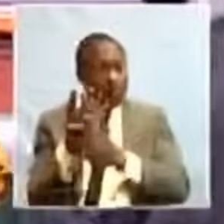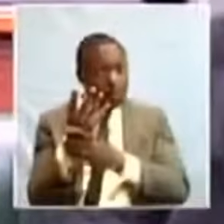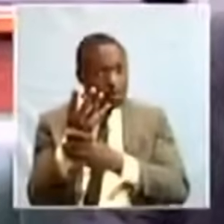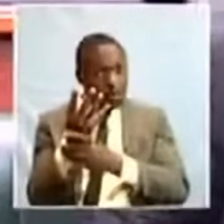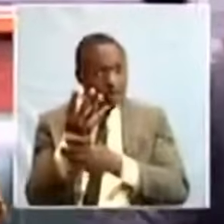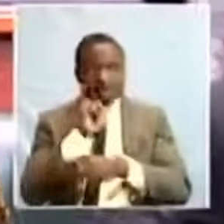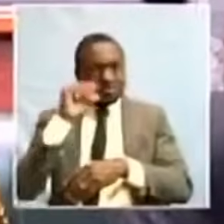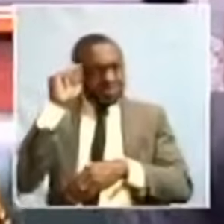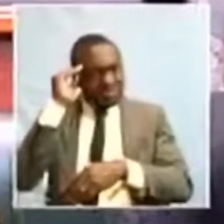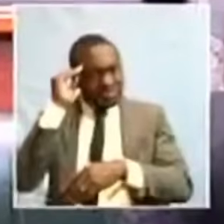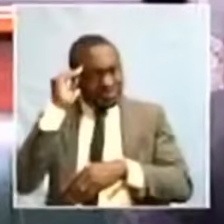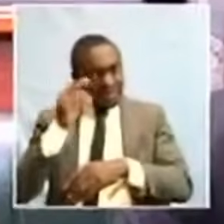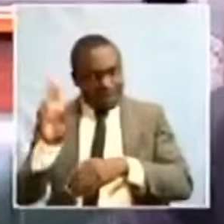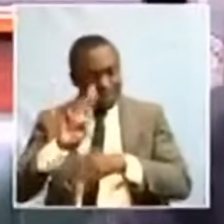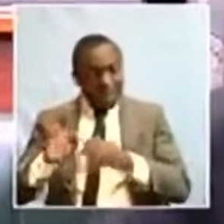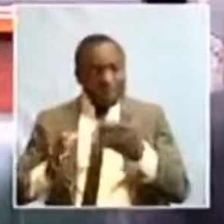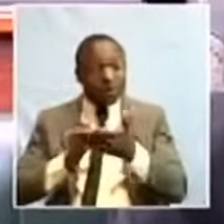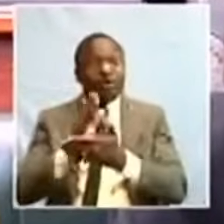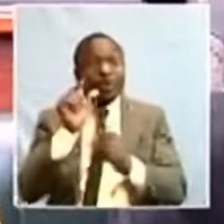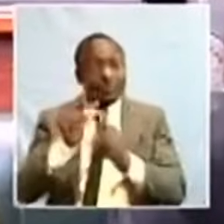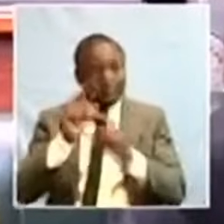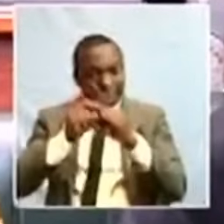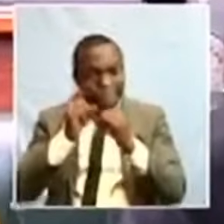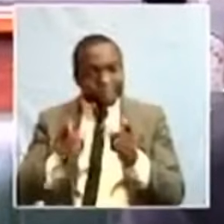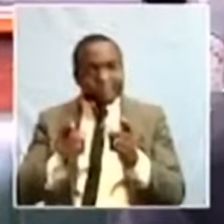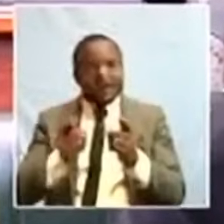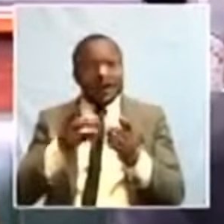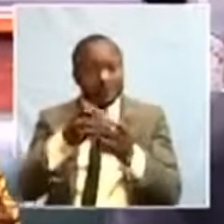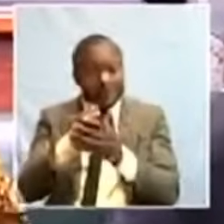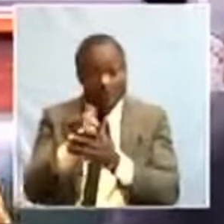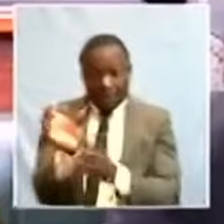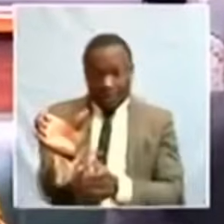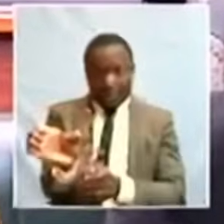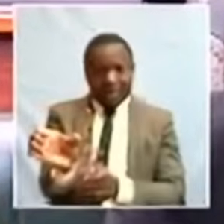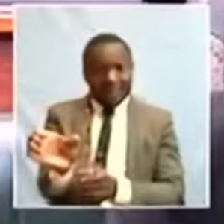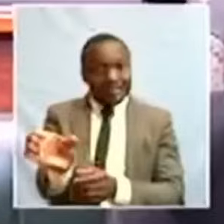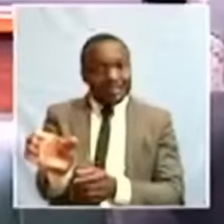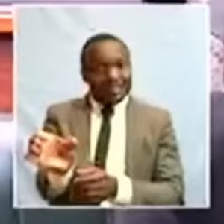don't know whether I'm using the right words, but the financial sector is